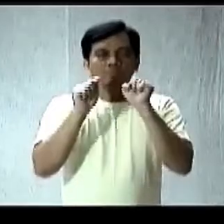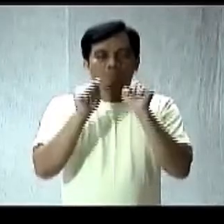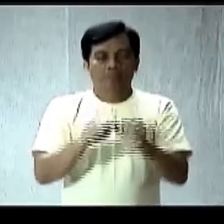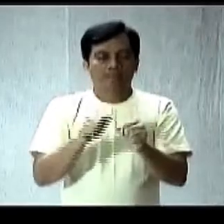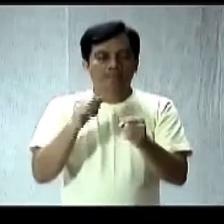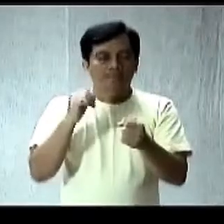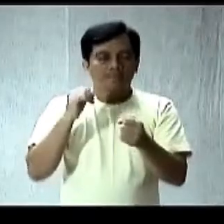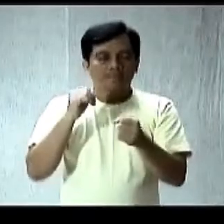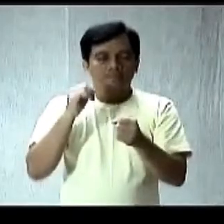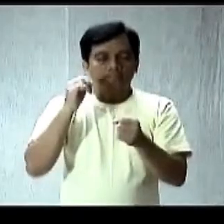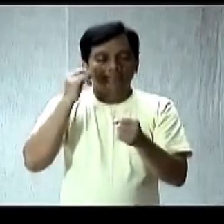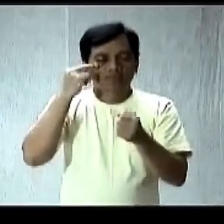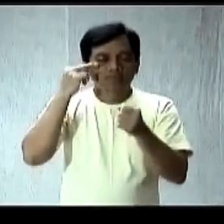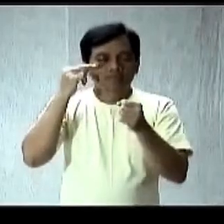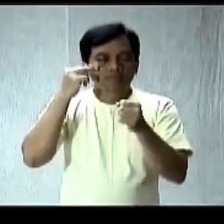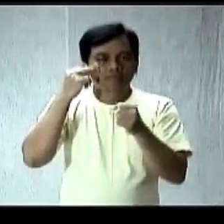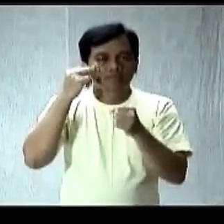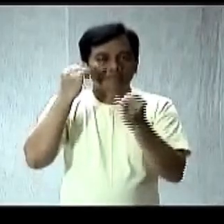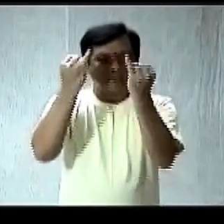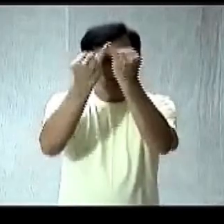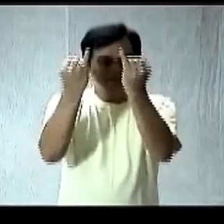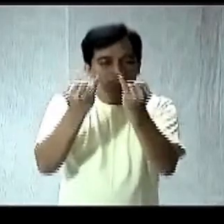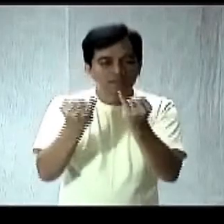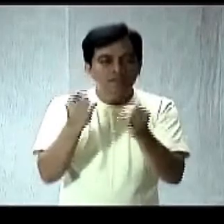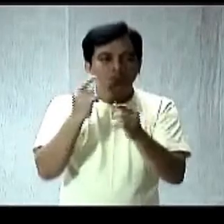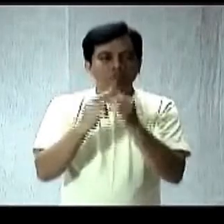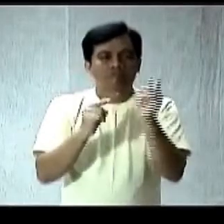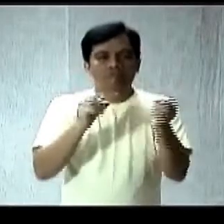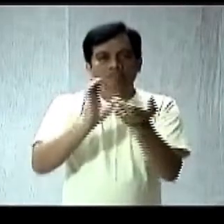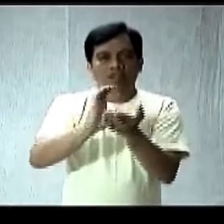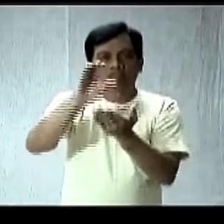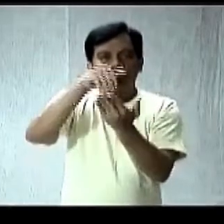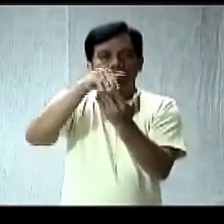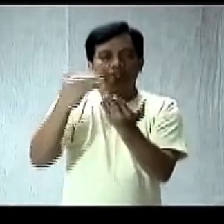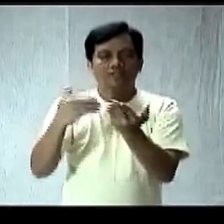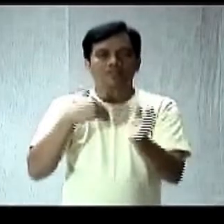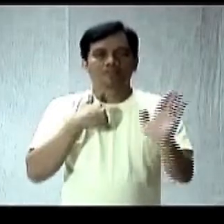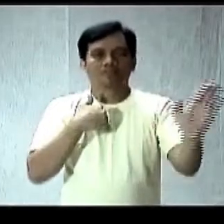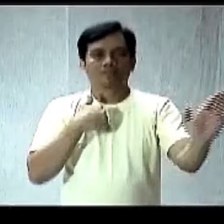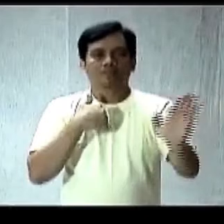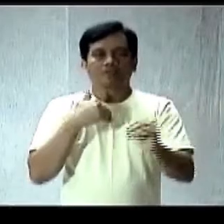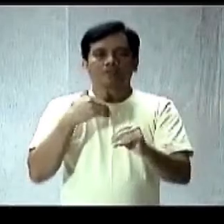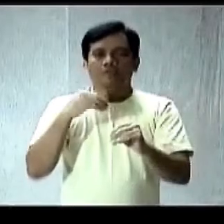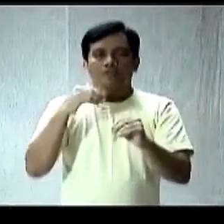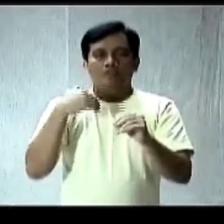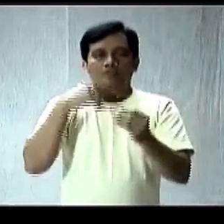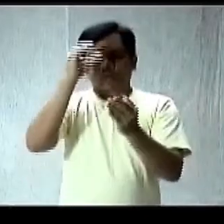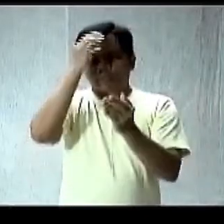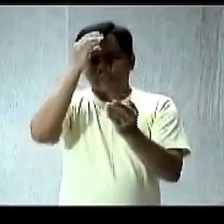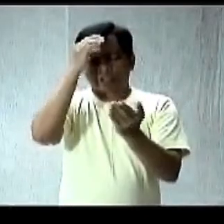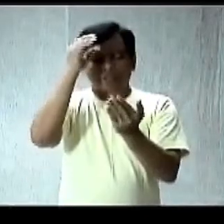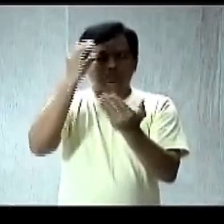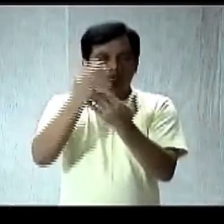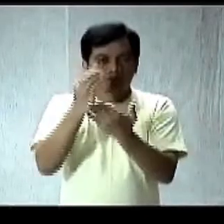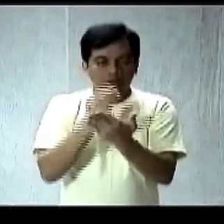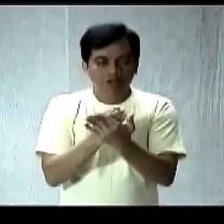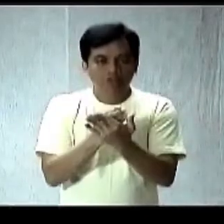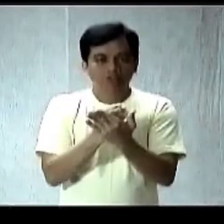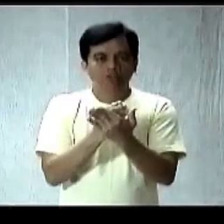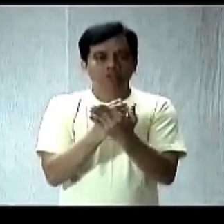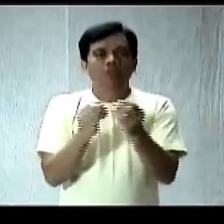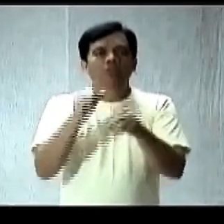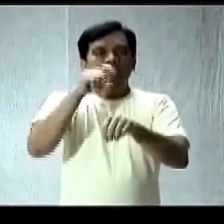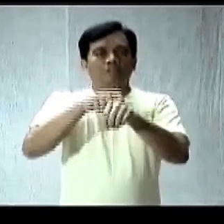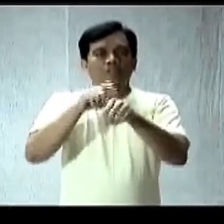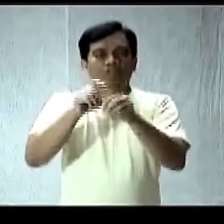could just imagine a college student like me having a computer course that needs